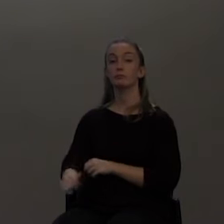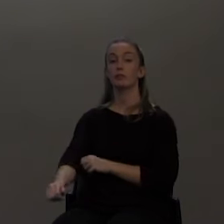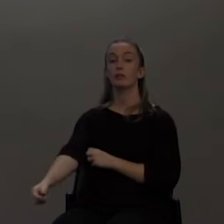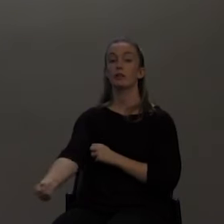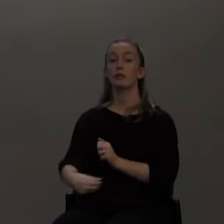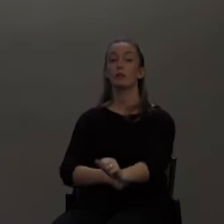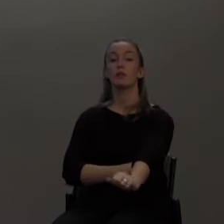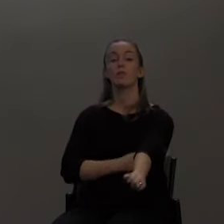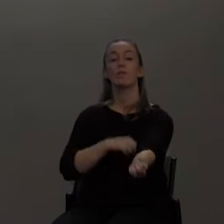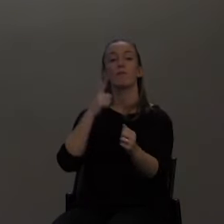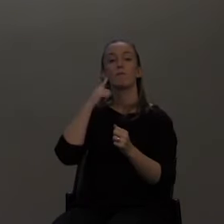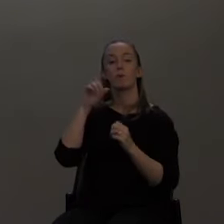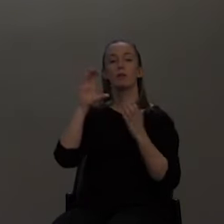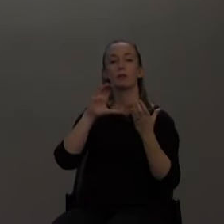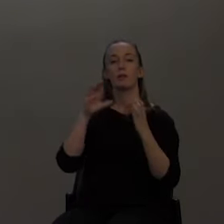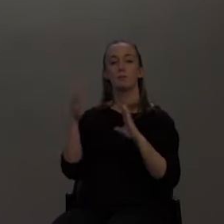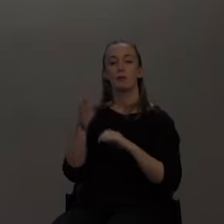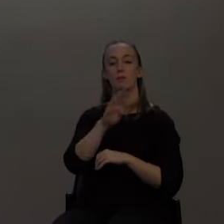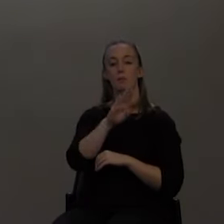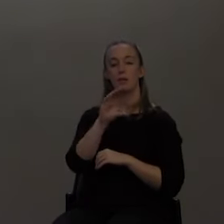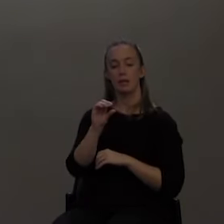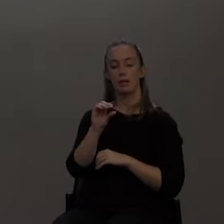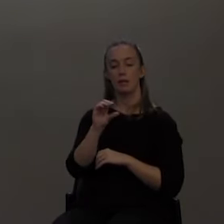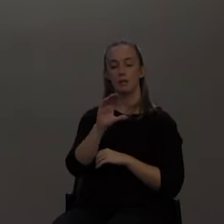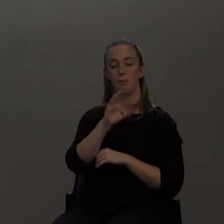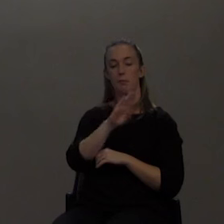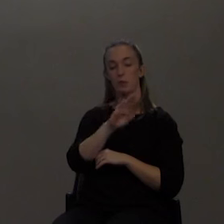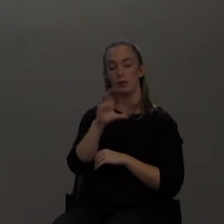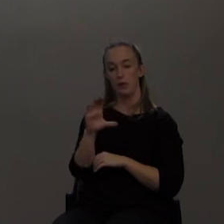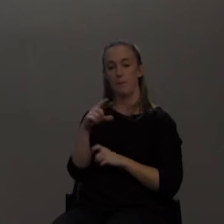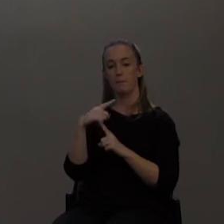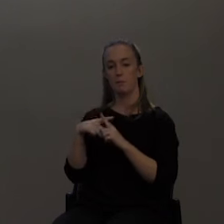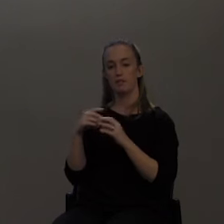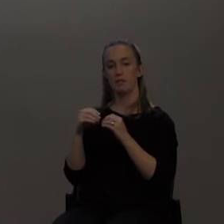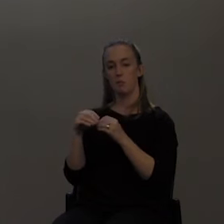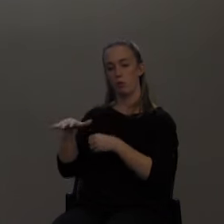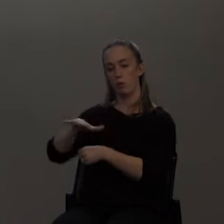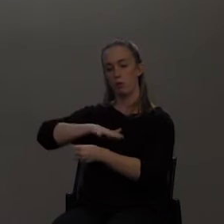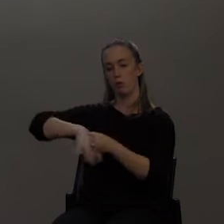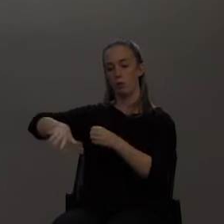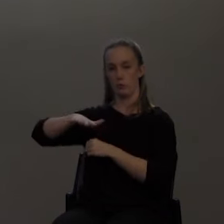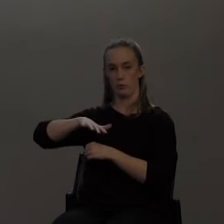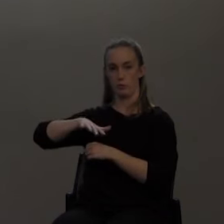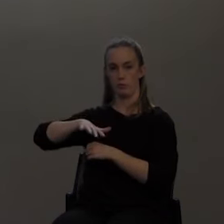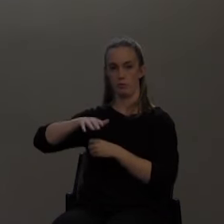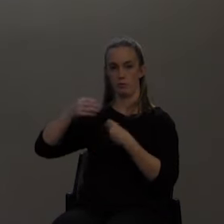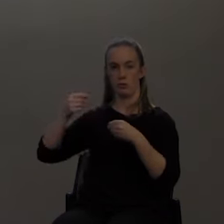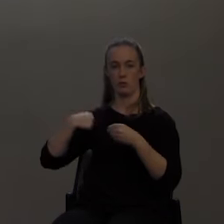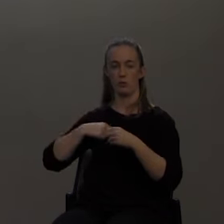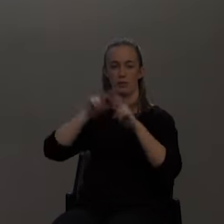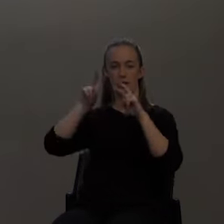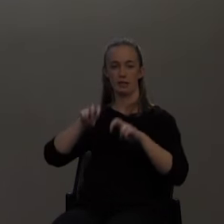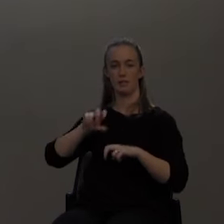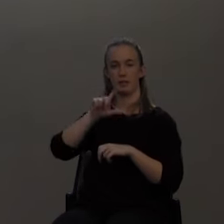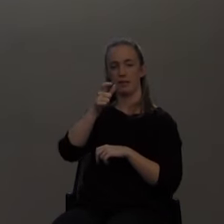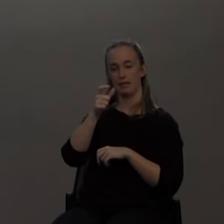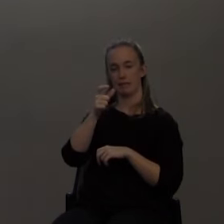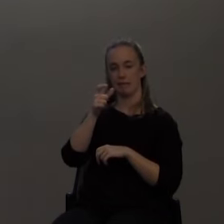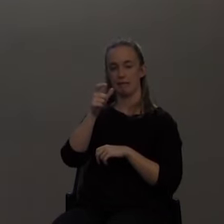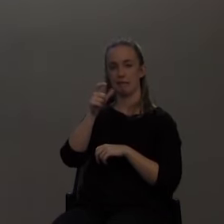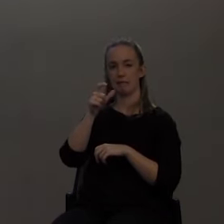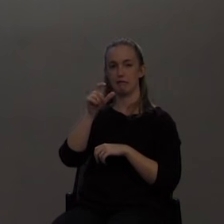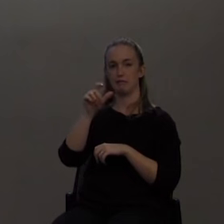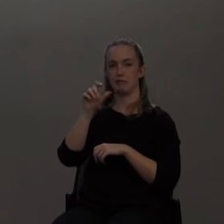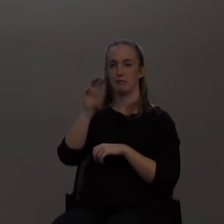Boyle County and the more local real estate market, we took a look at the Lexington metro area market because they are